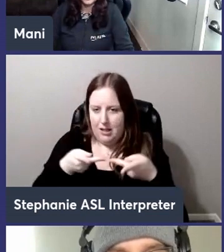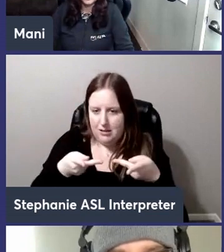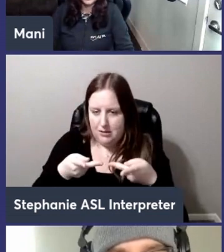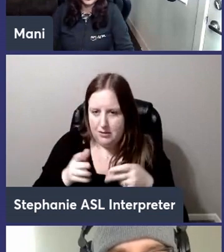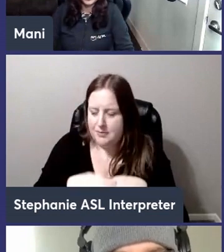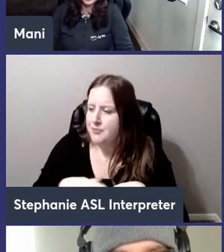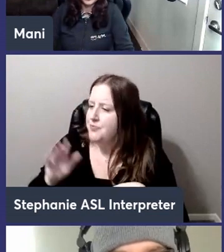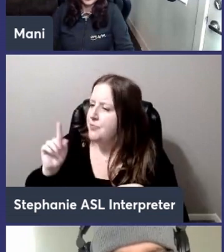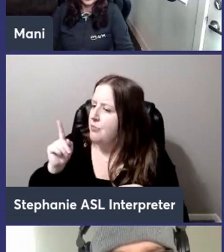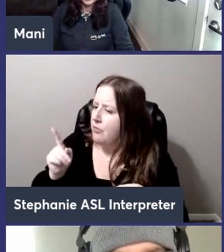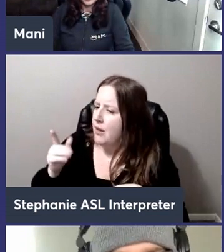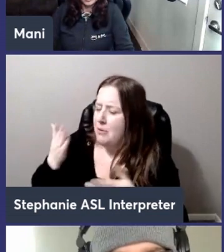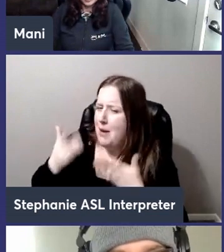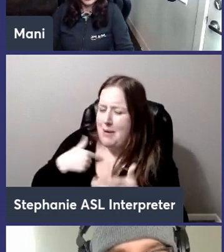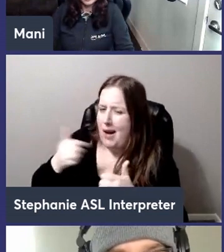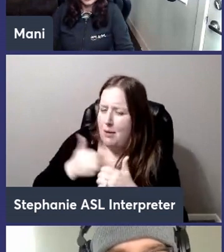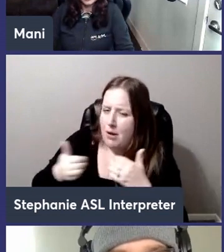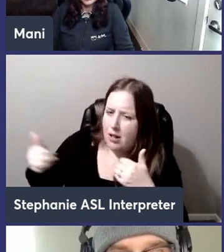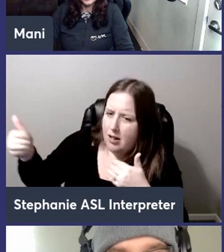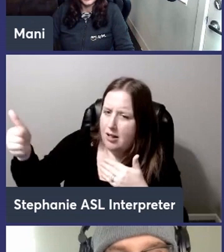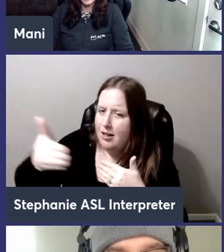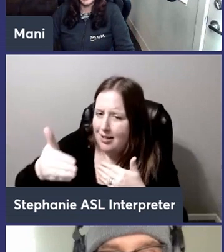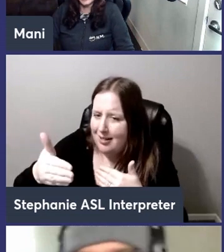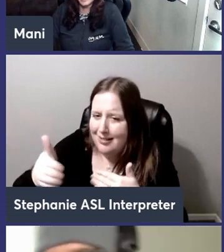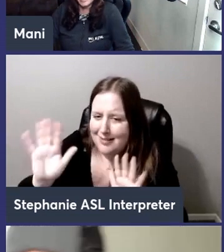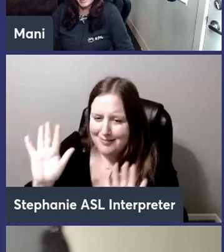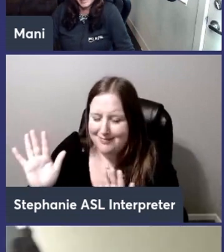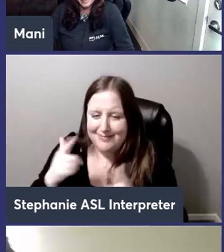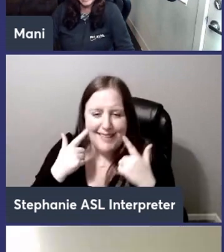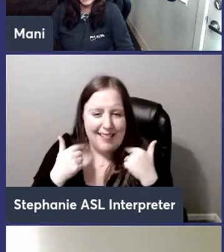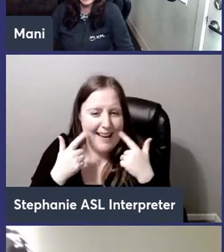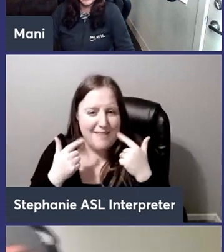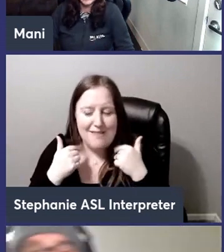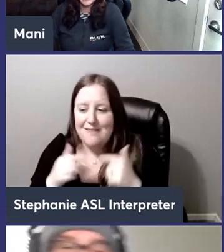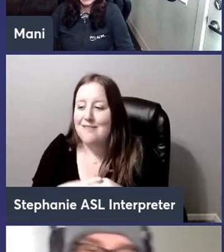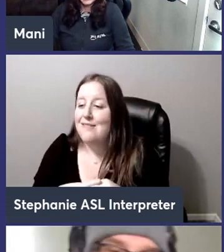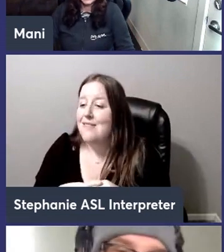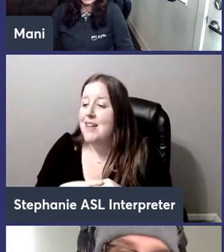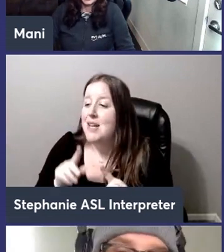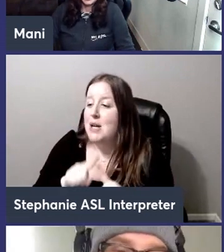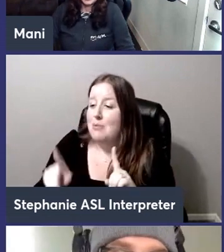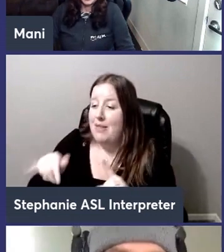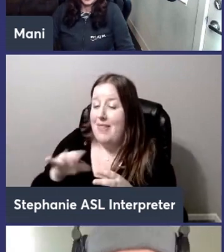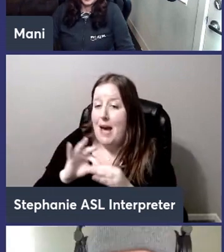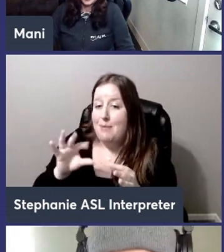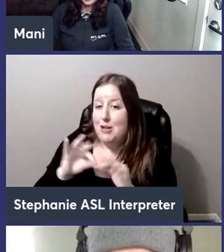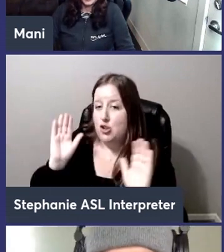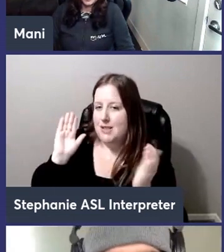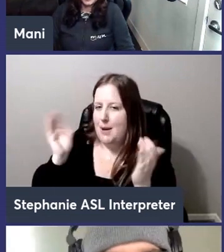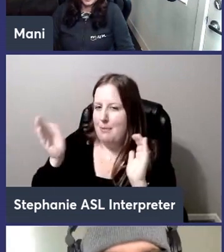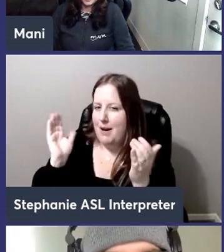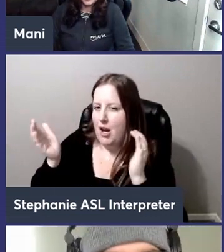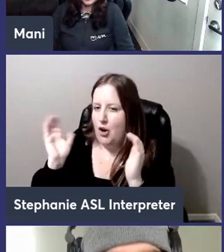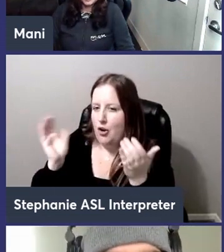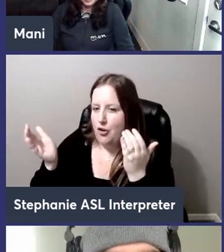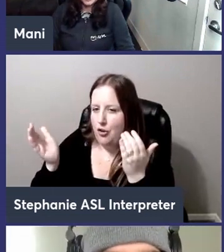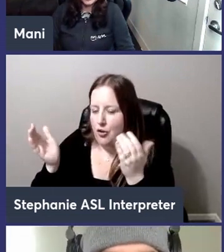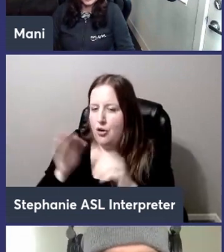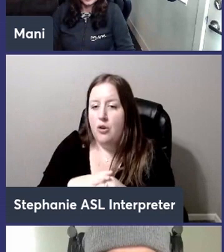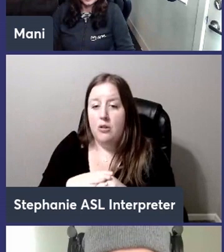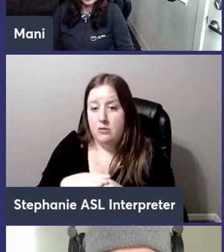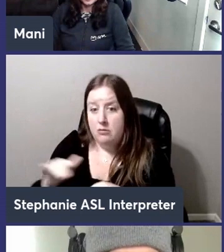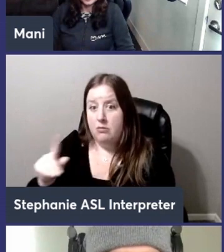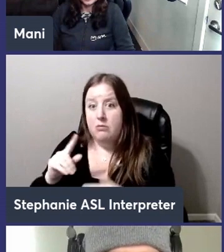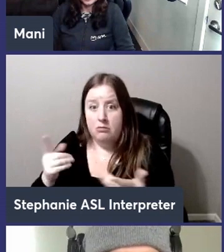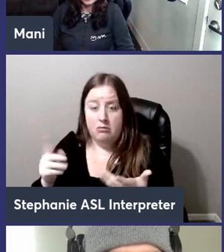getting ahead of myself. I usually am. But this mentions compare machine learning experiments. Does that also